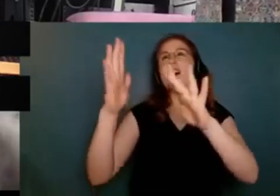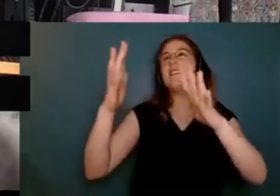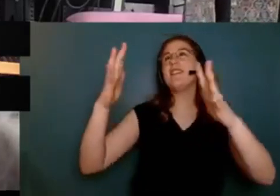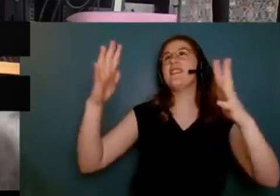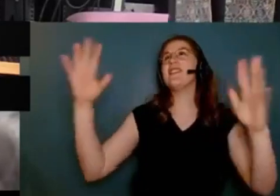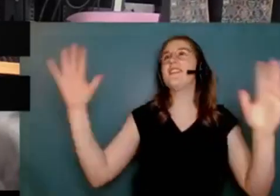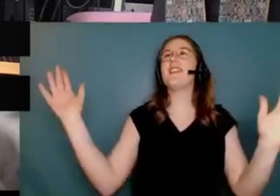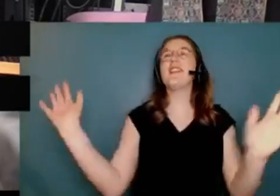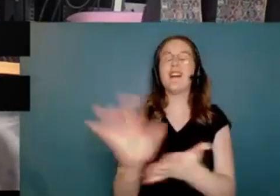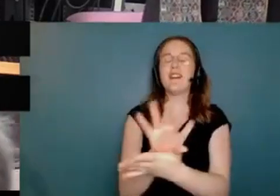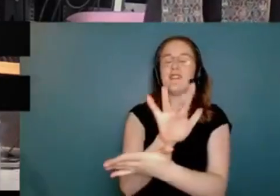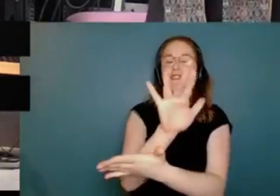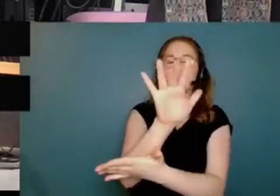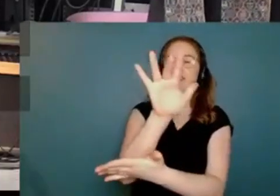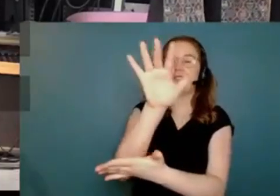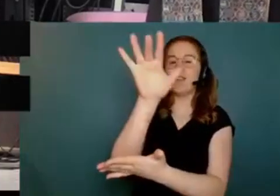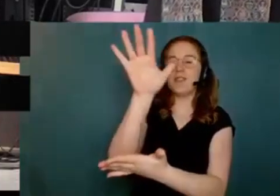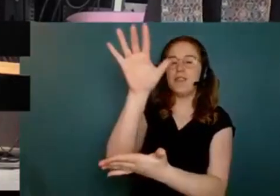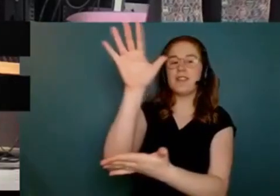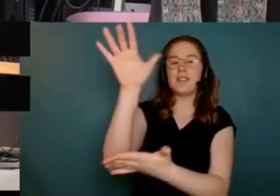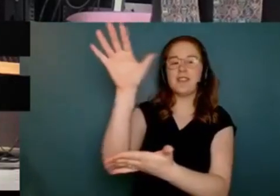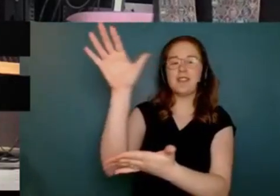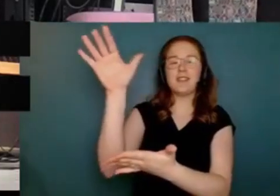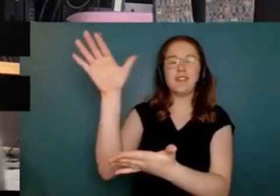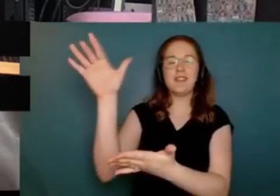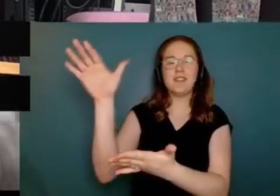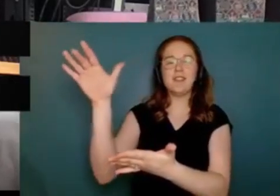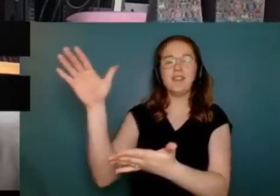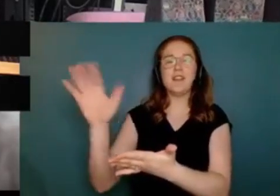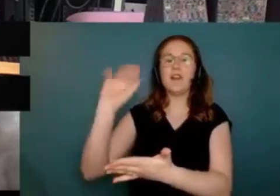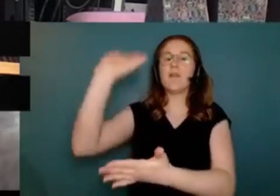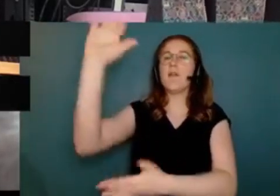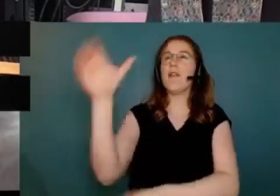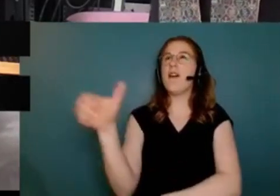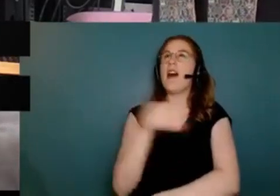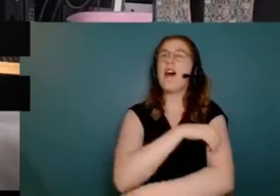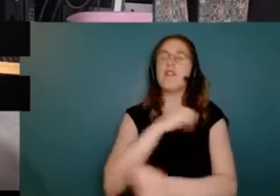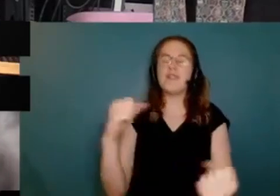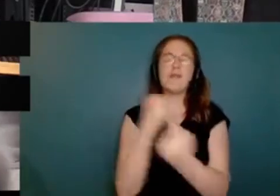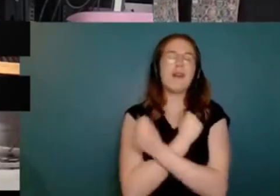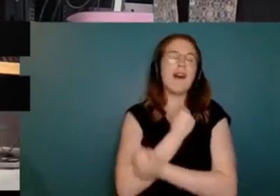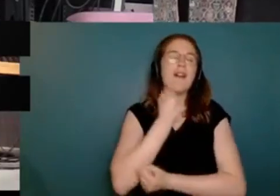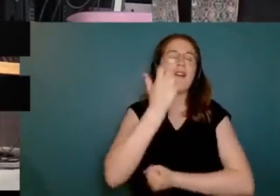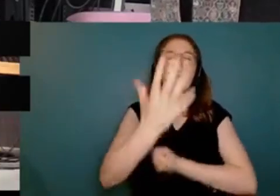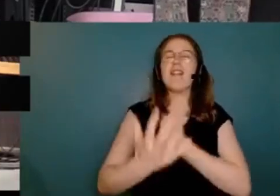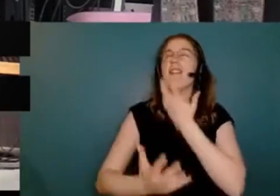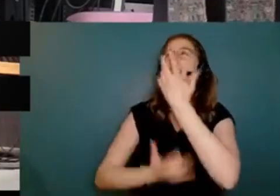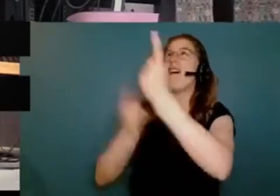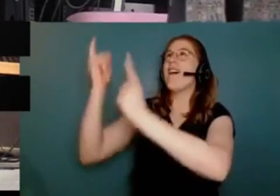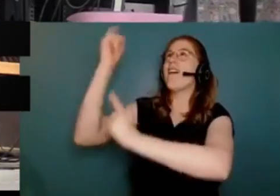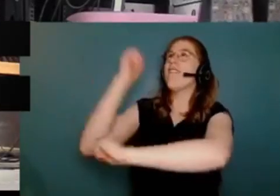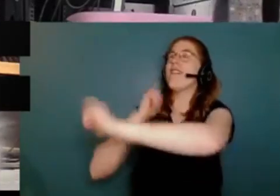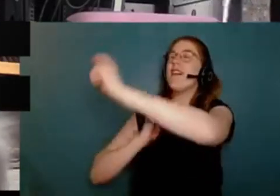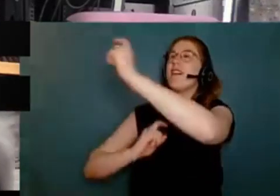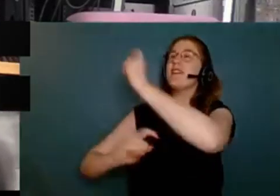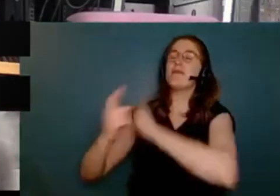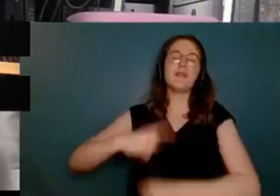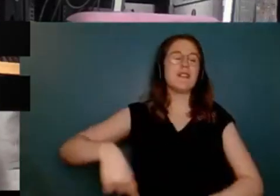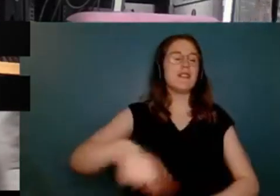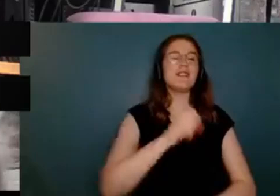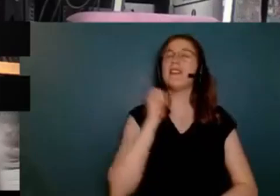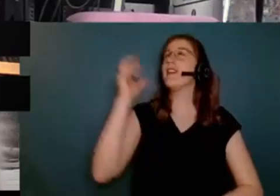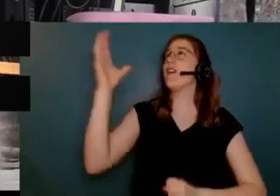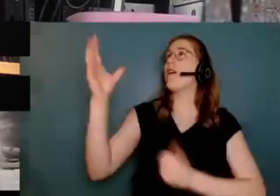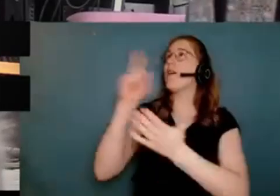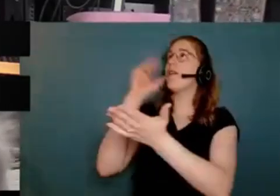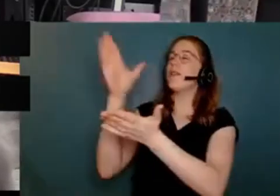shining in the light of your glory. Pour out your power and love as we